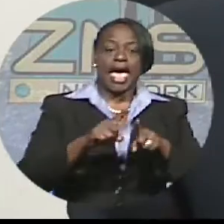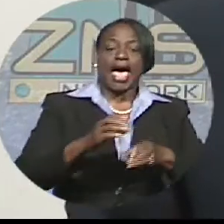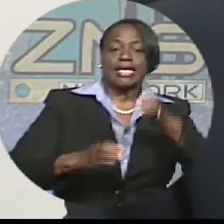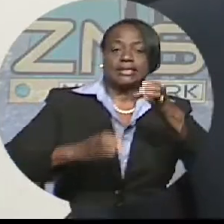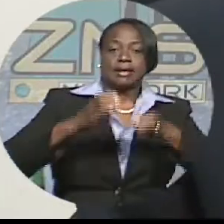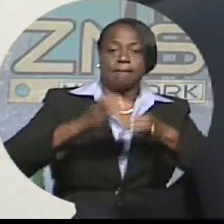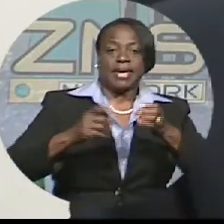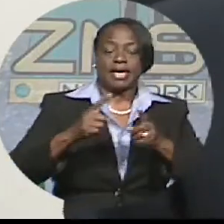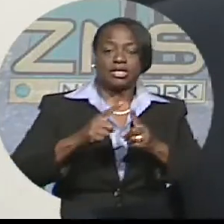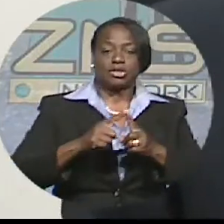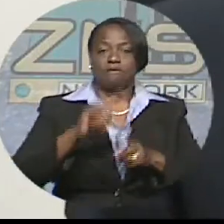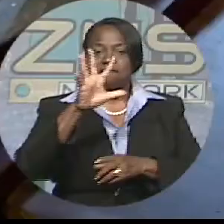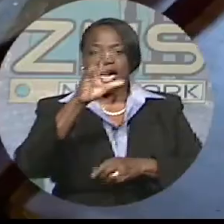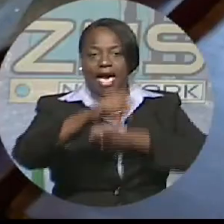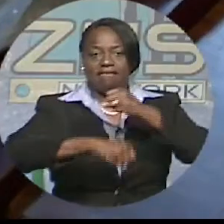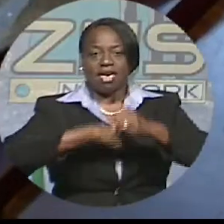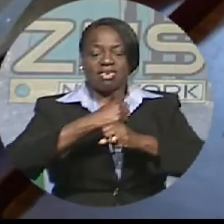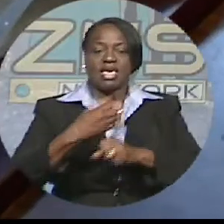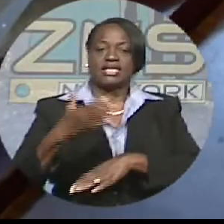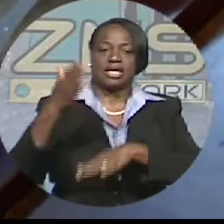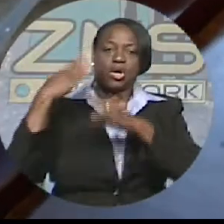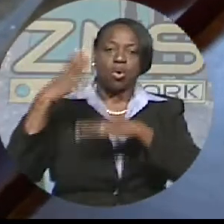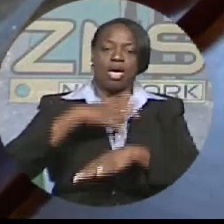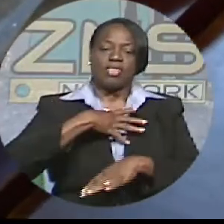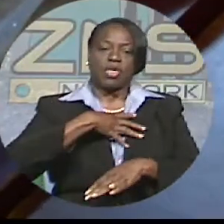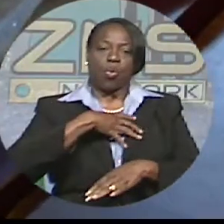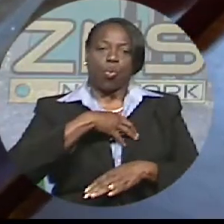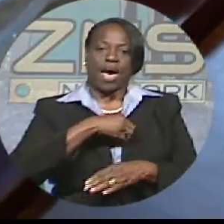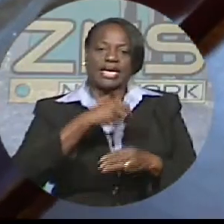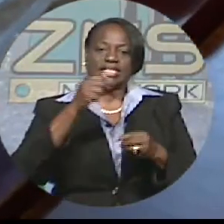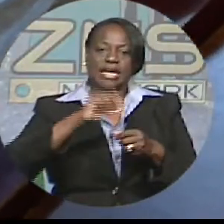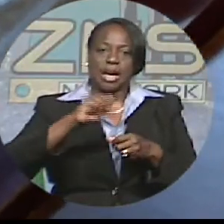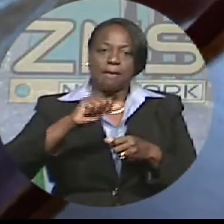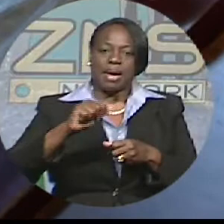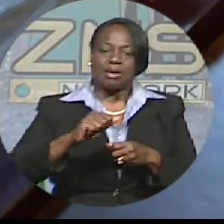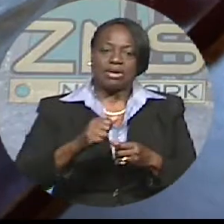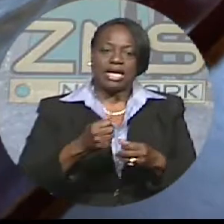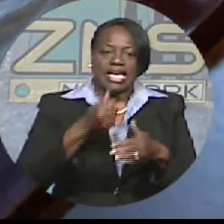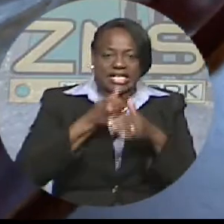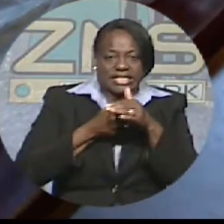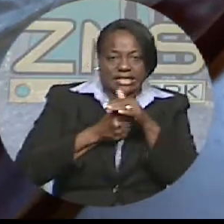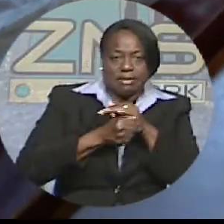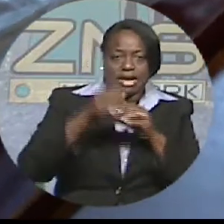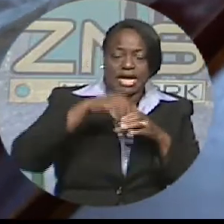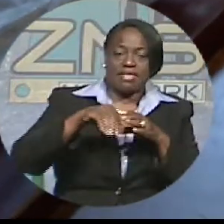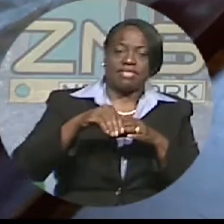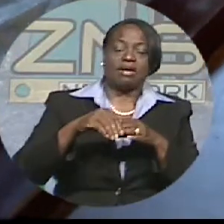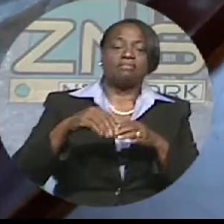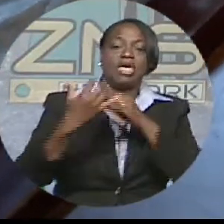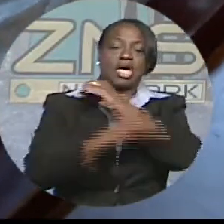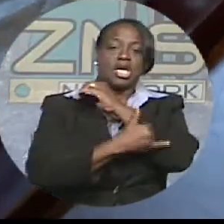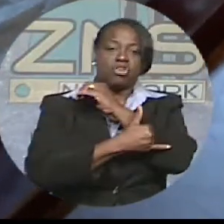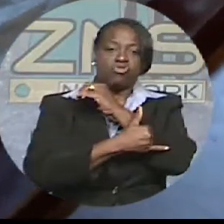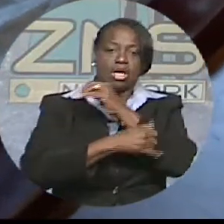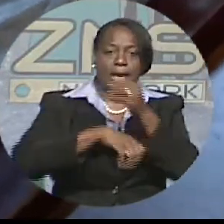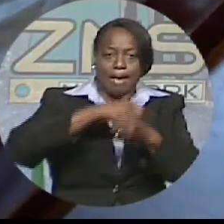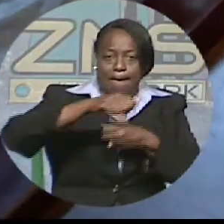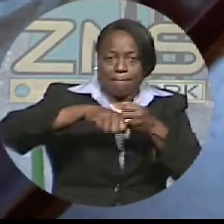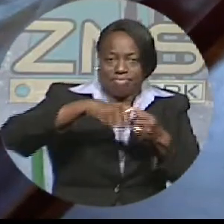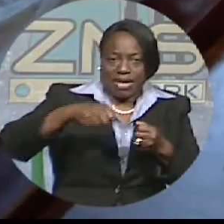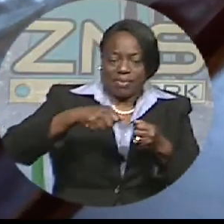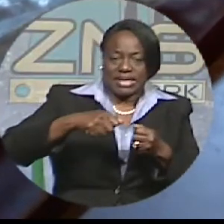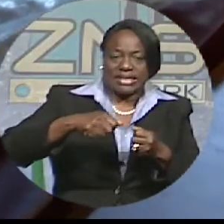to probably 5 years ago. The white powdery substance is smuggled into the country, tightly packed in saran wrap and duct